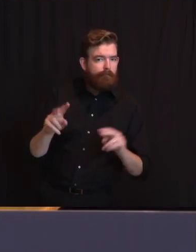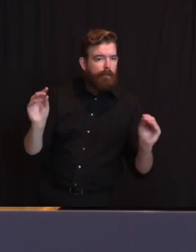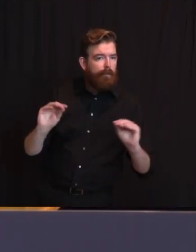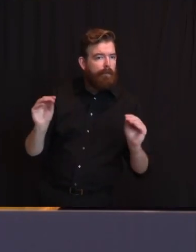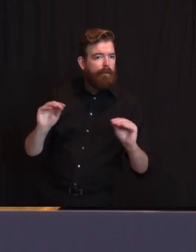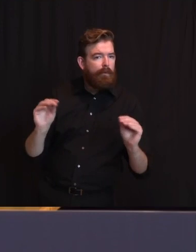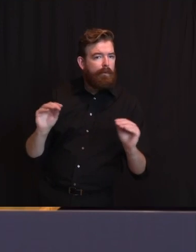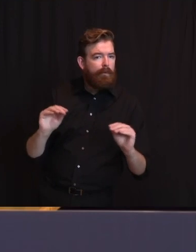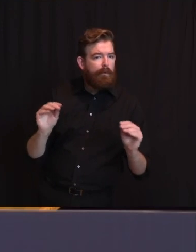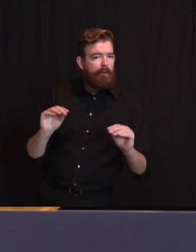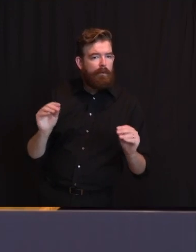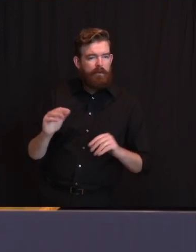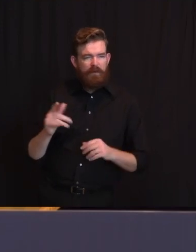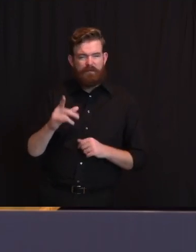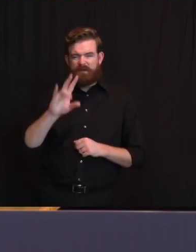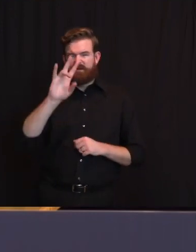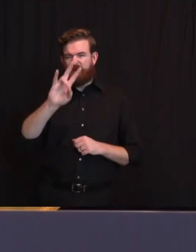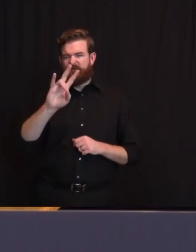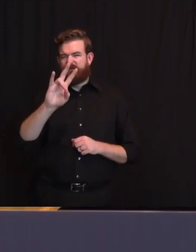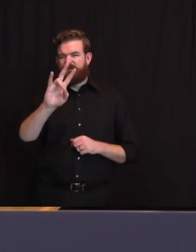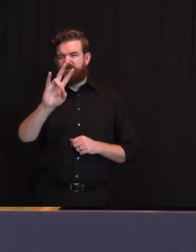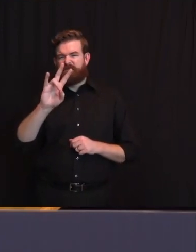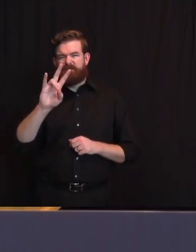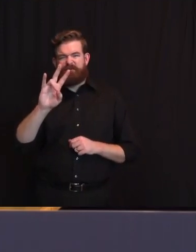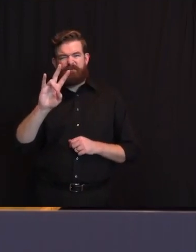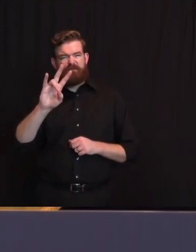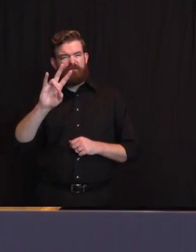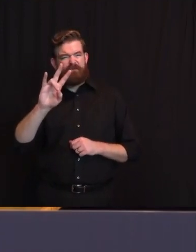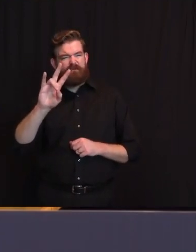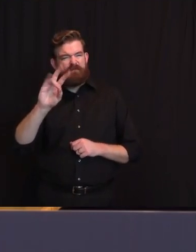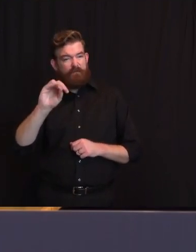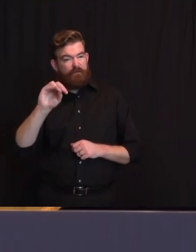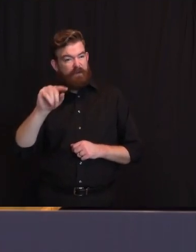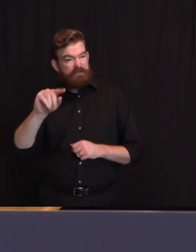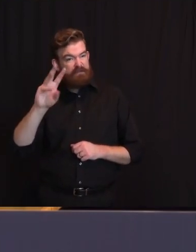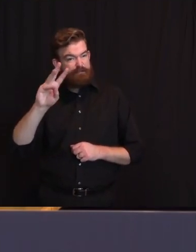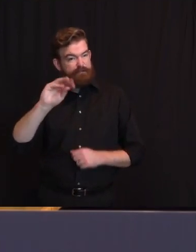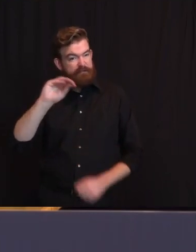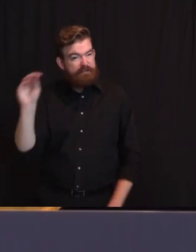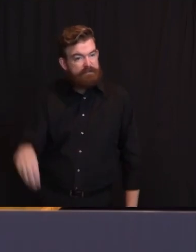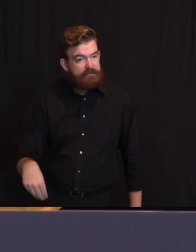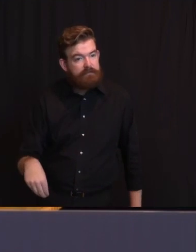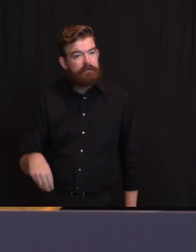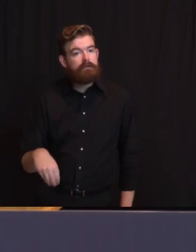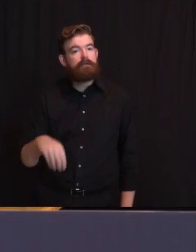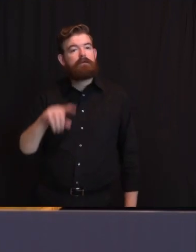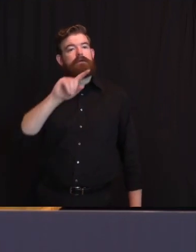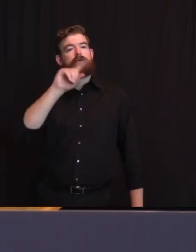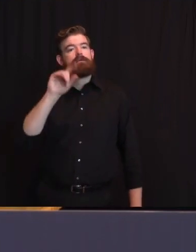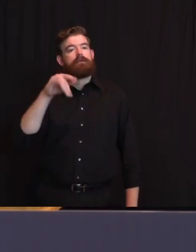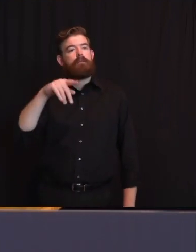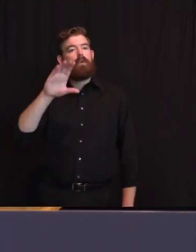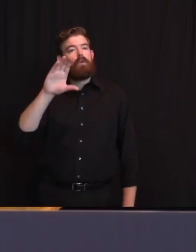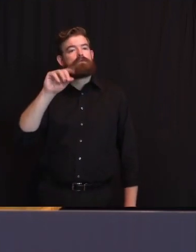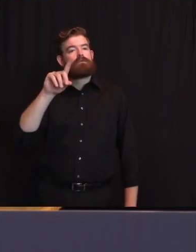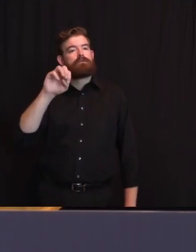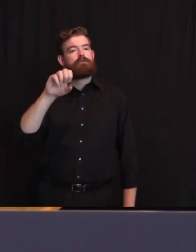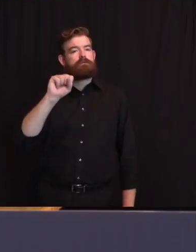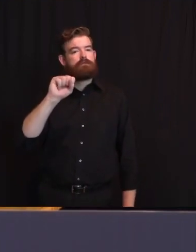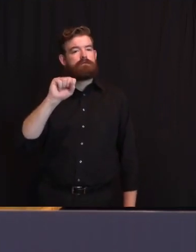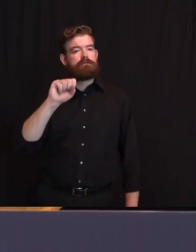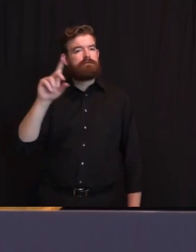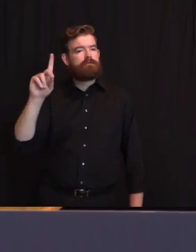70.6% of the zip codes have their data suppressed. So I'd like to know, what's the name of the privacy officer at DOH who made that